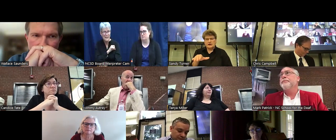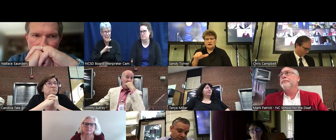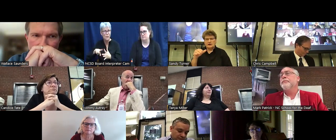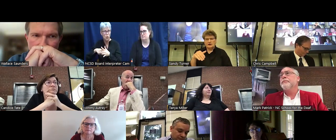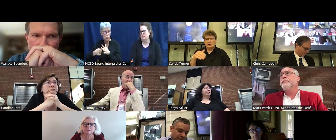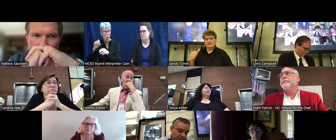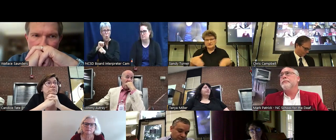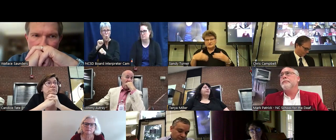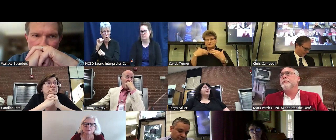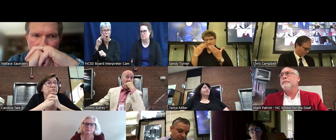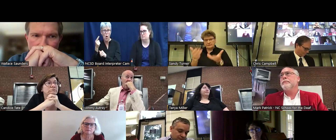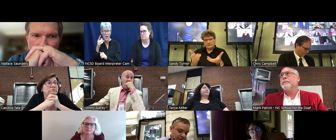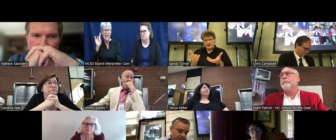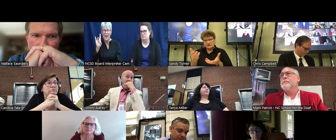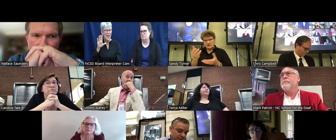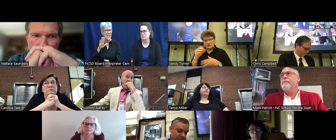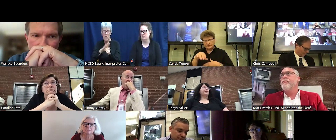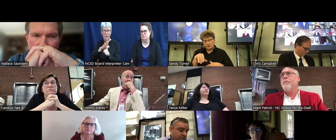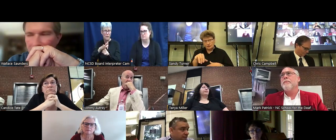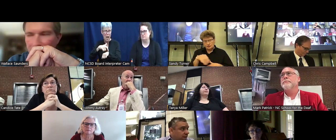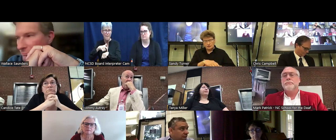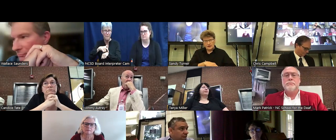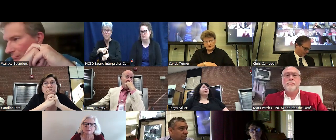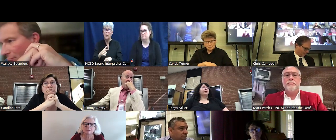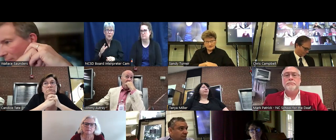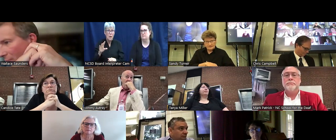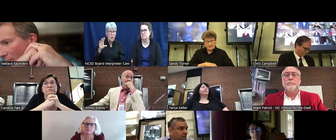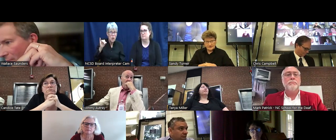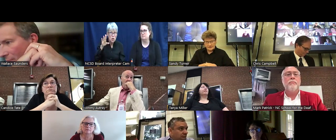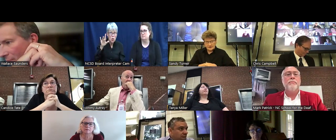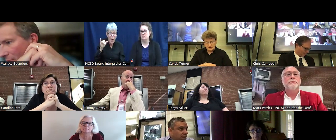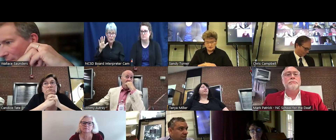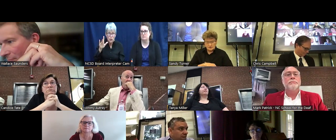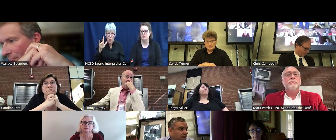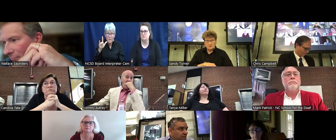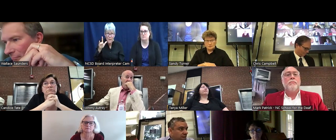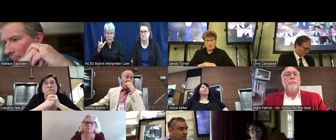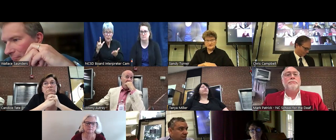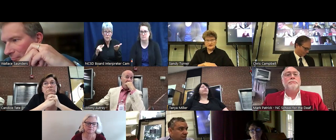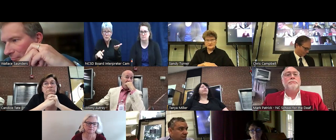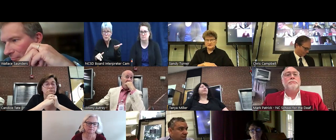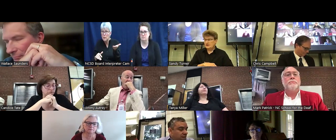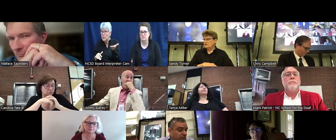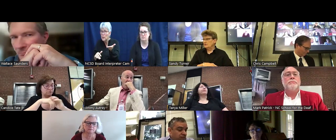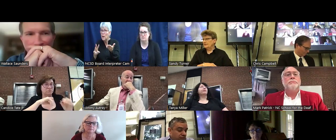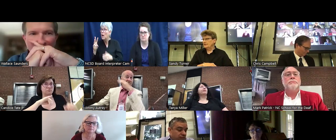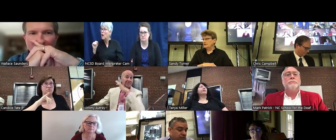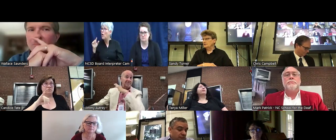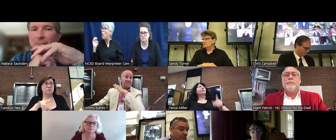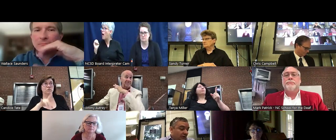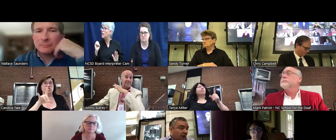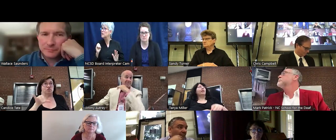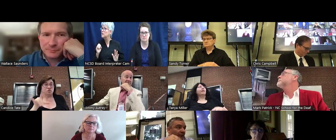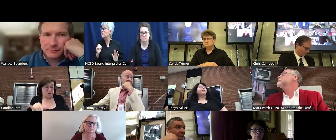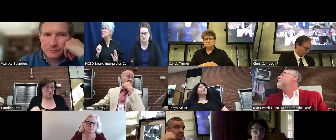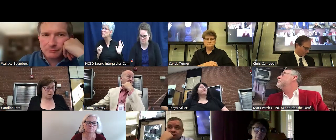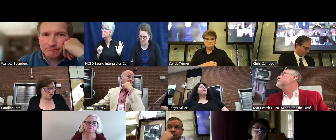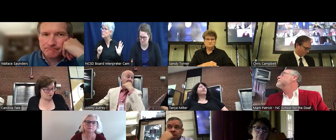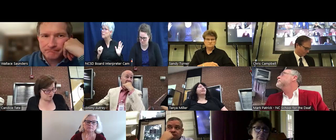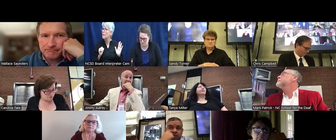okay, the recommendation is for July 25th. Wallace has his hand up, I think.